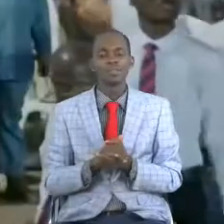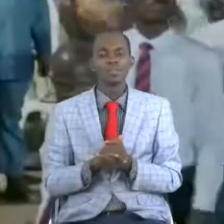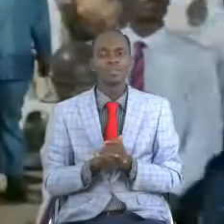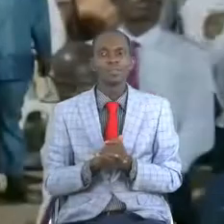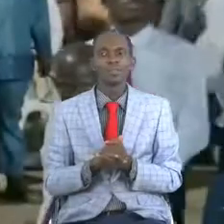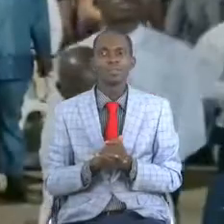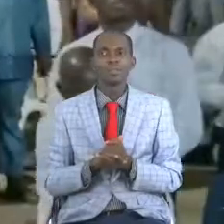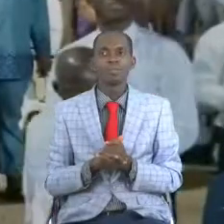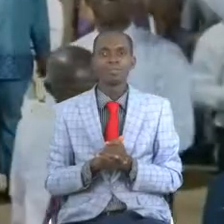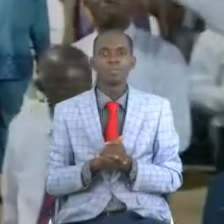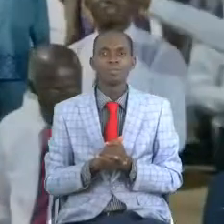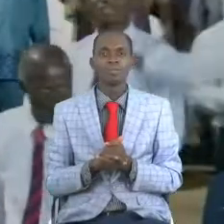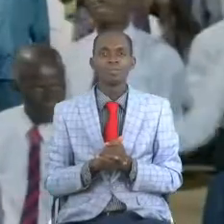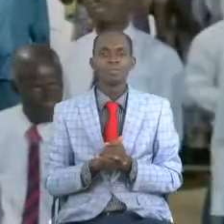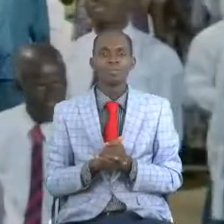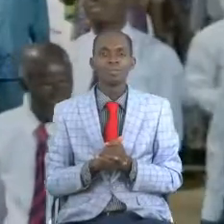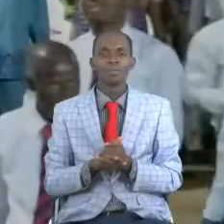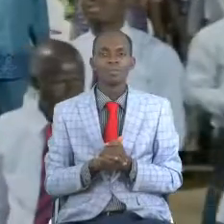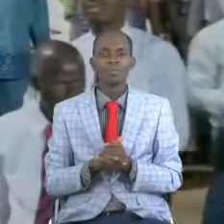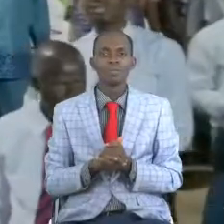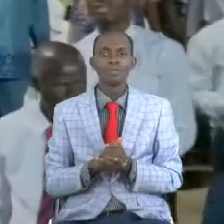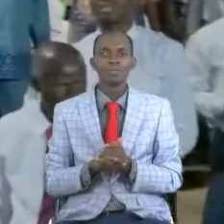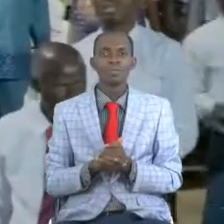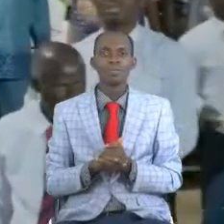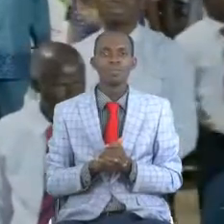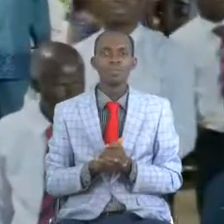If you can stand up, please stand up.